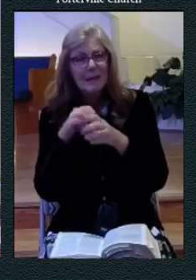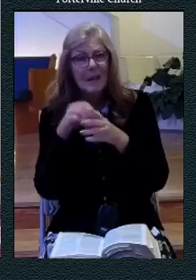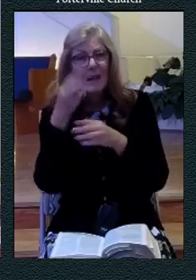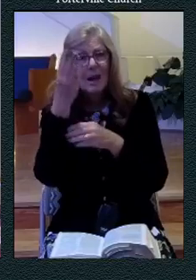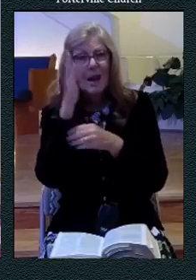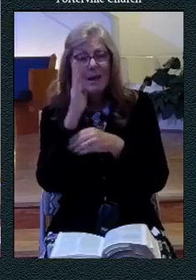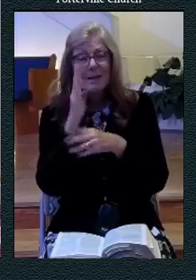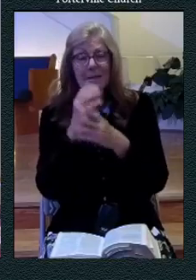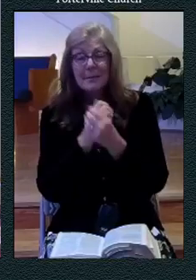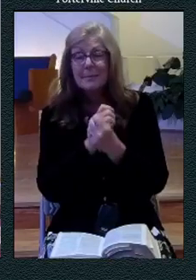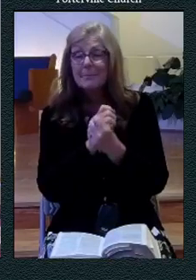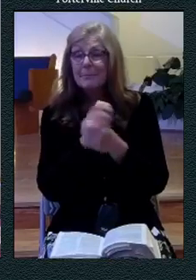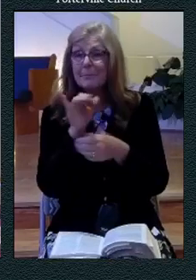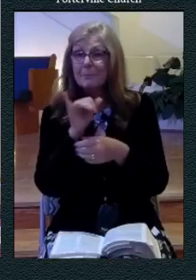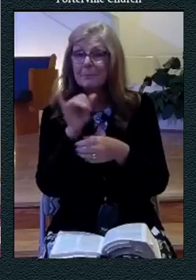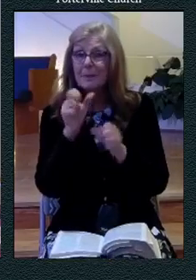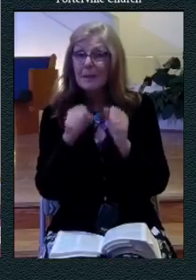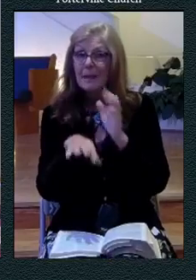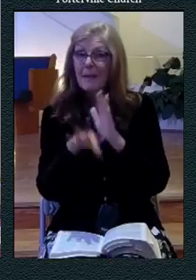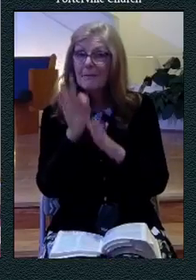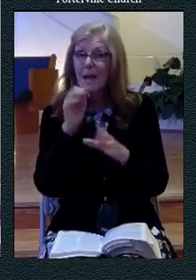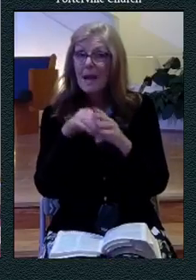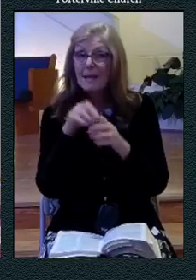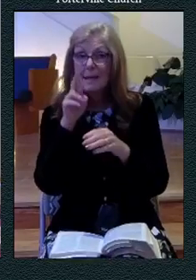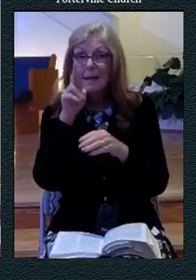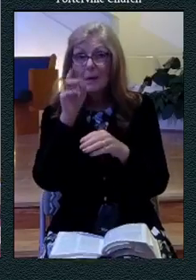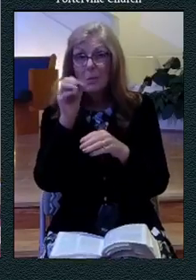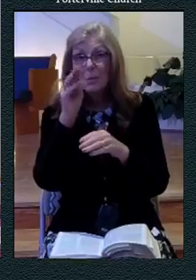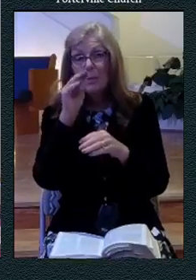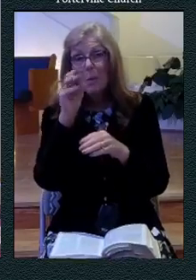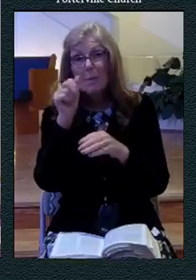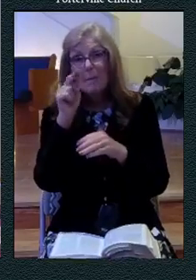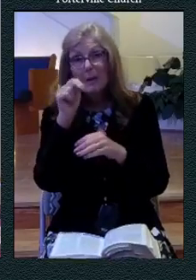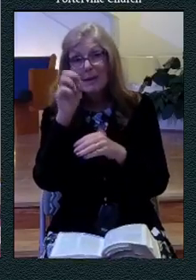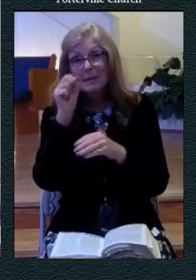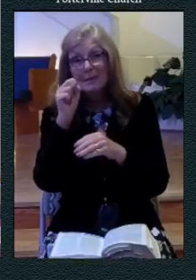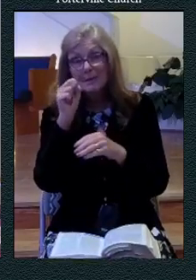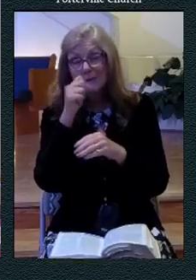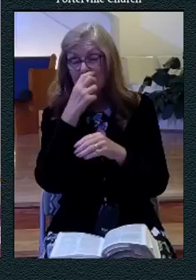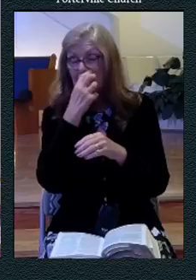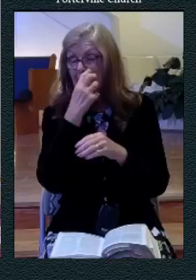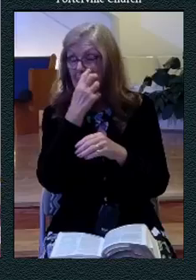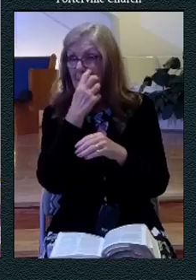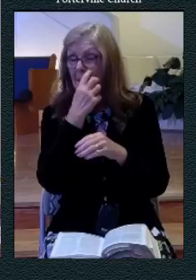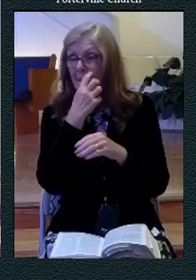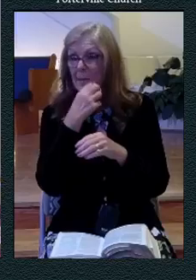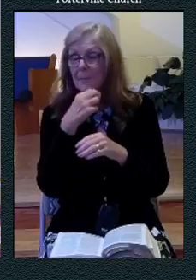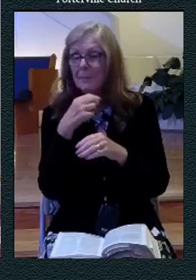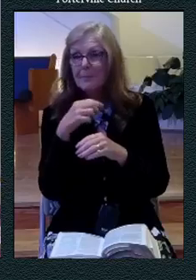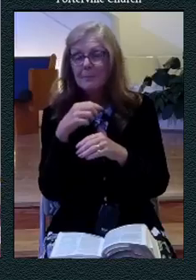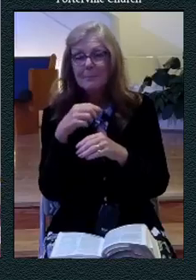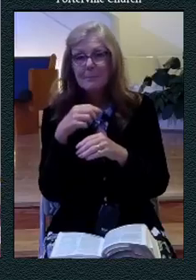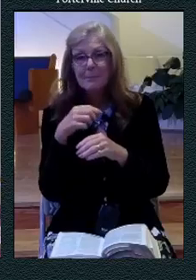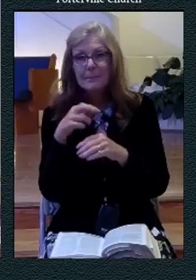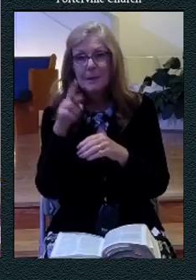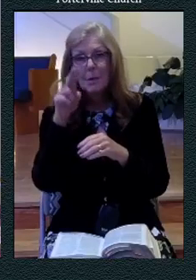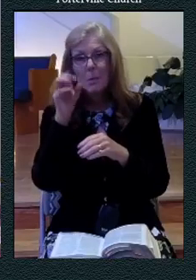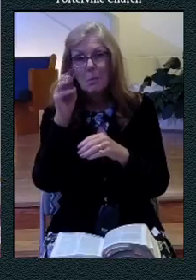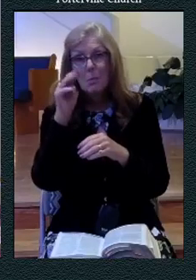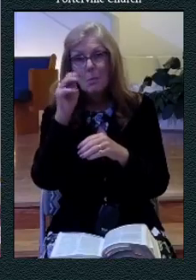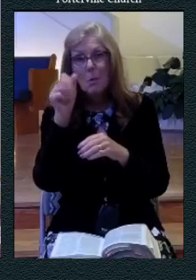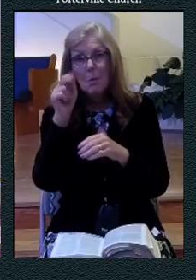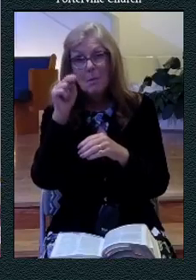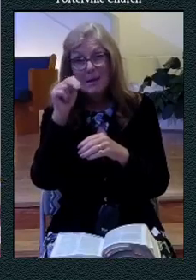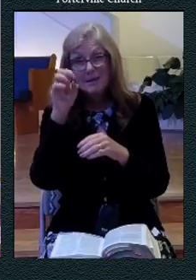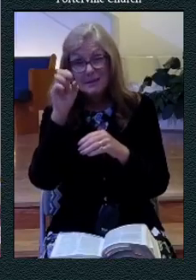Then we can also find it in the book of Romans. In the book of Romans, this may surprise you a little bit, but in the book of Romans, what